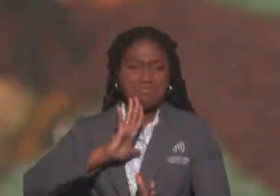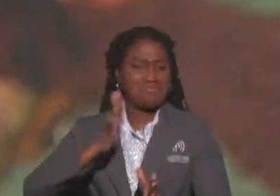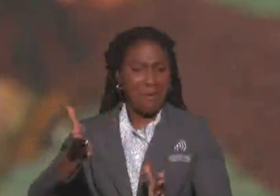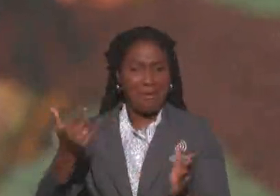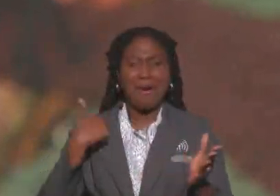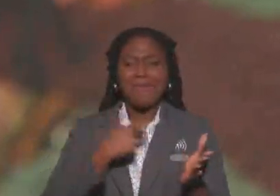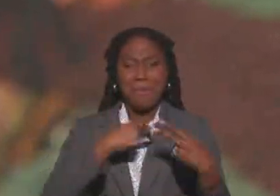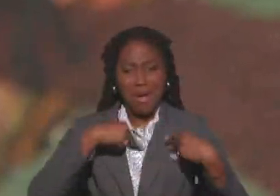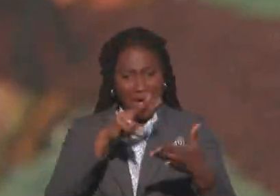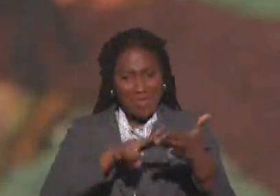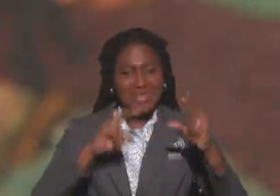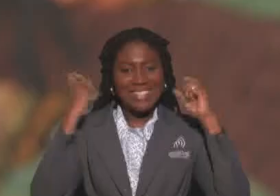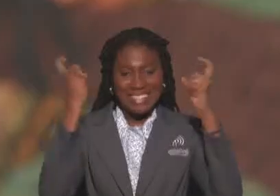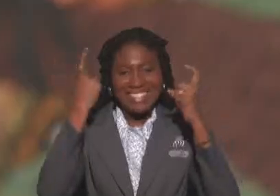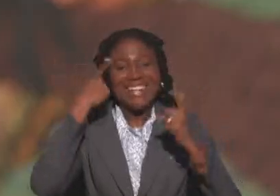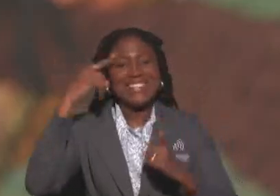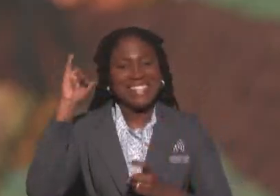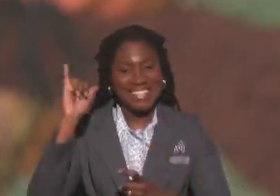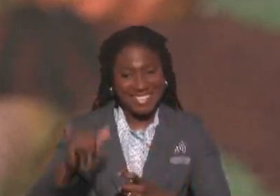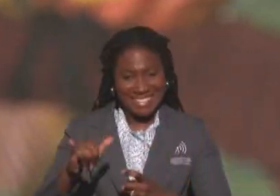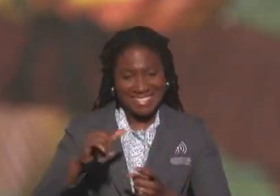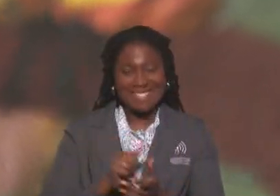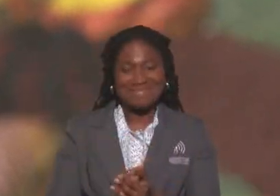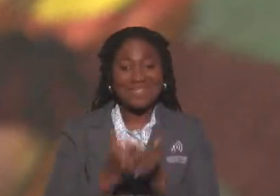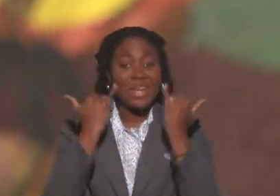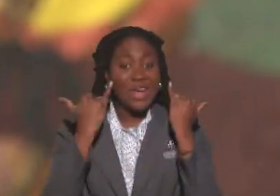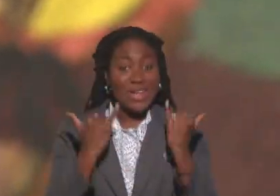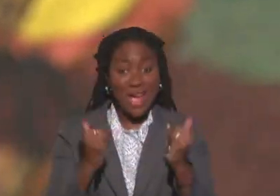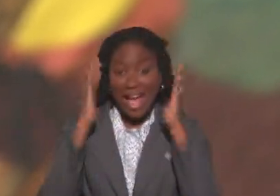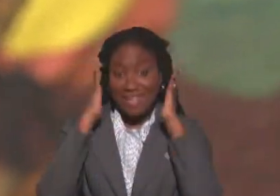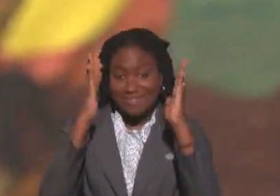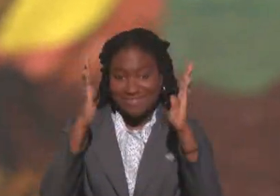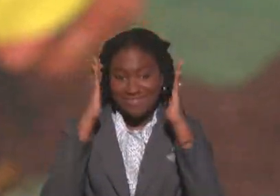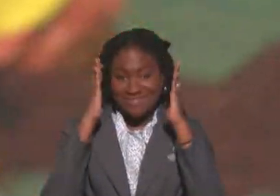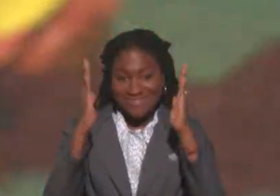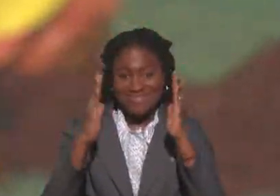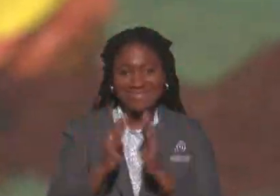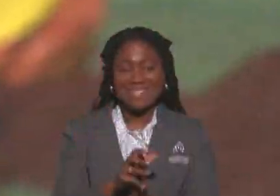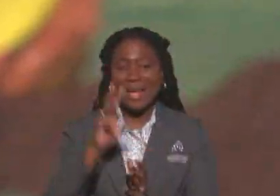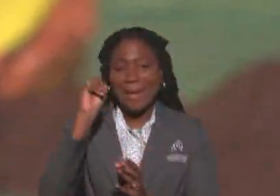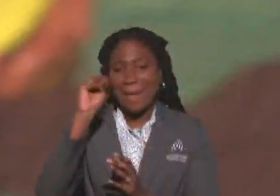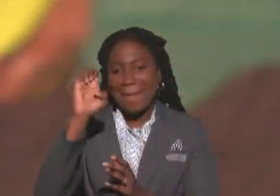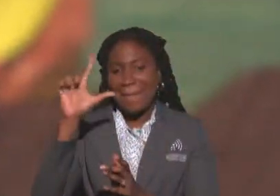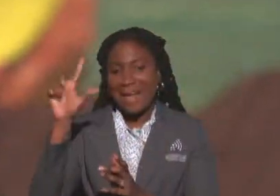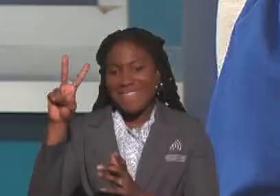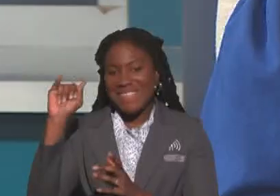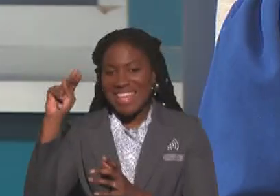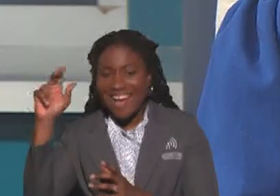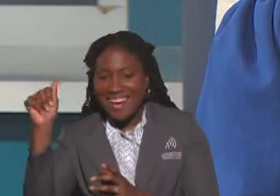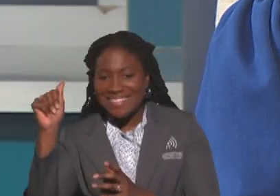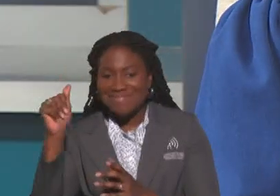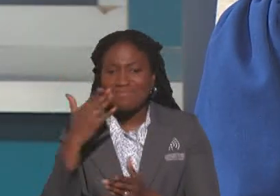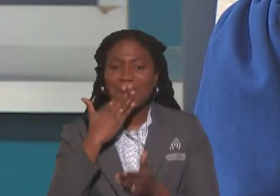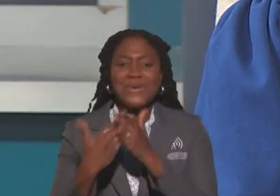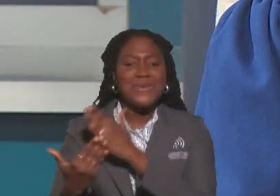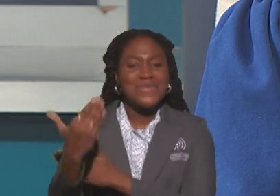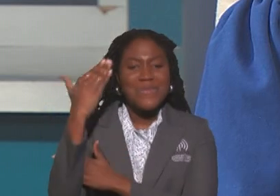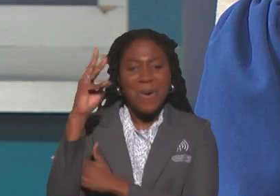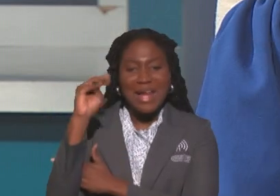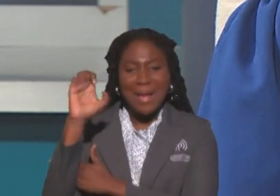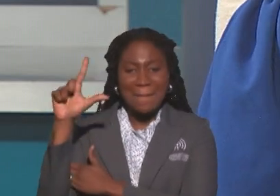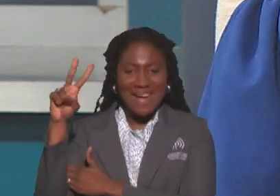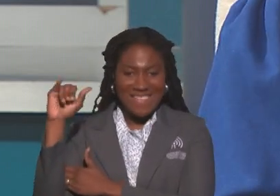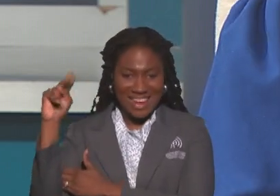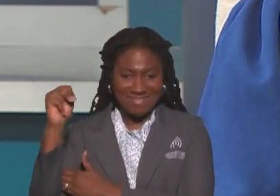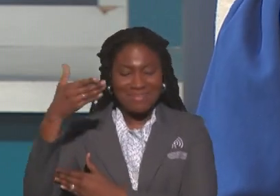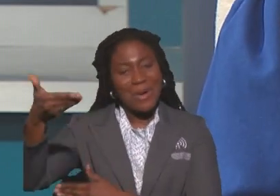Bocas Lit Fest is here for. Let's go across to Melvina, all right? So good morning again, Melvina, and